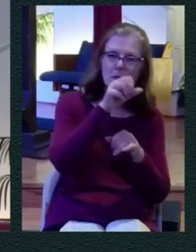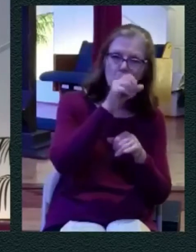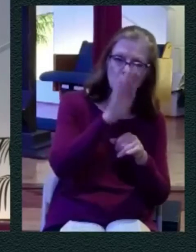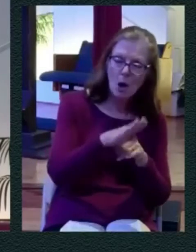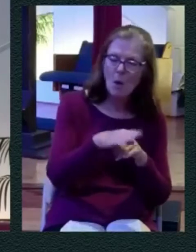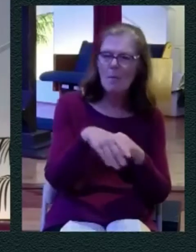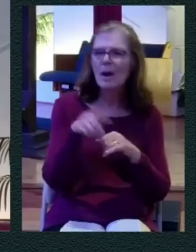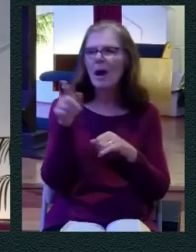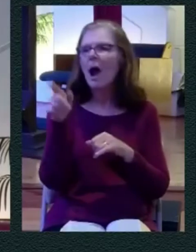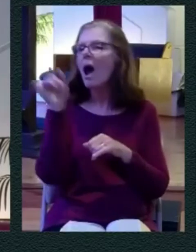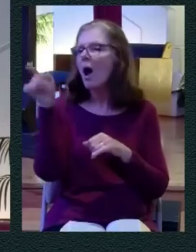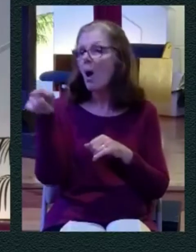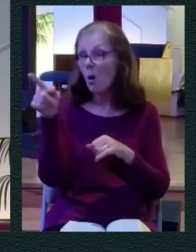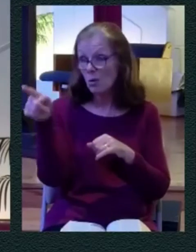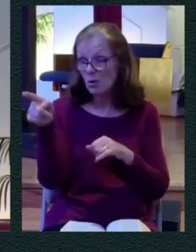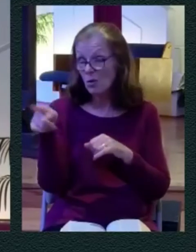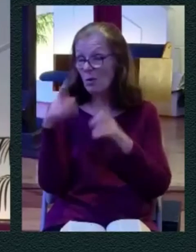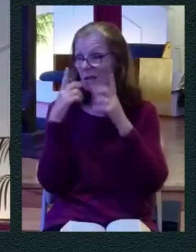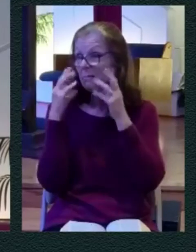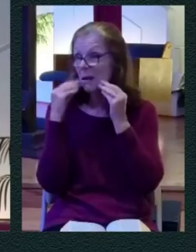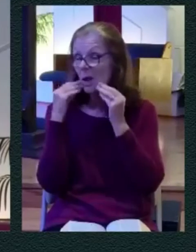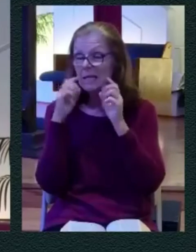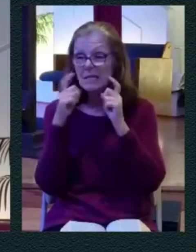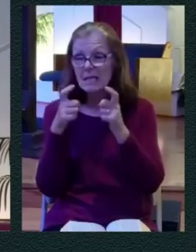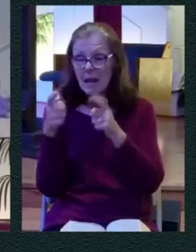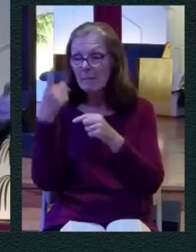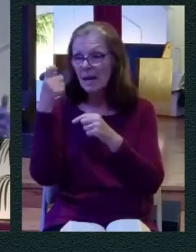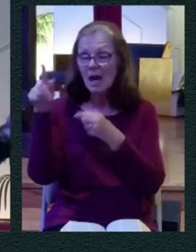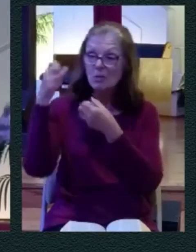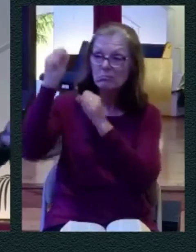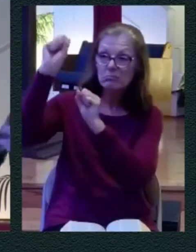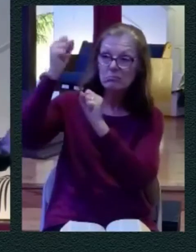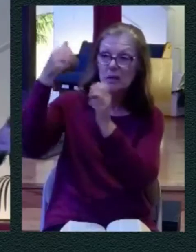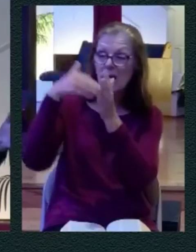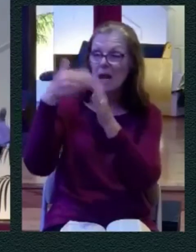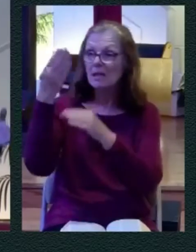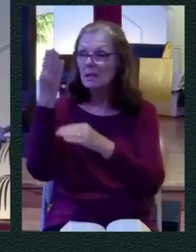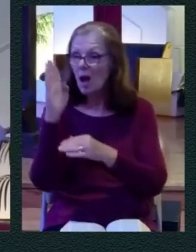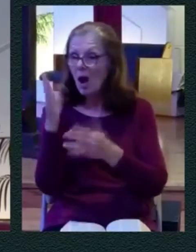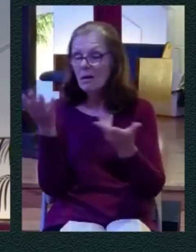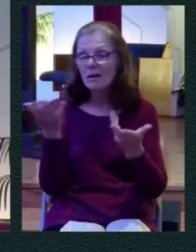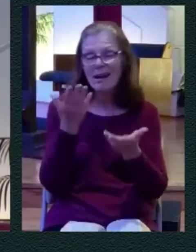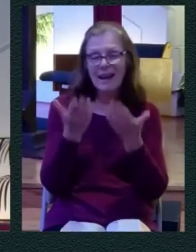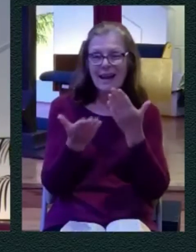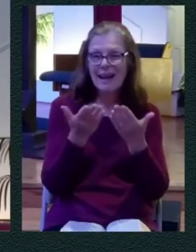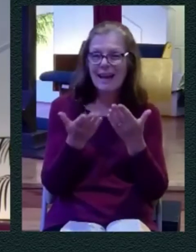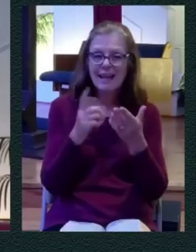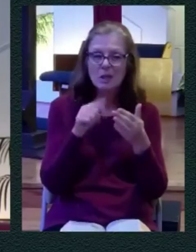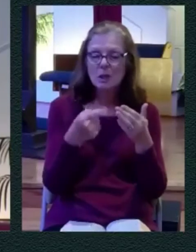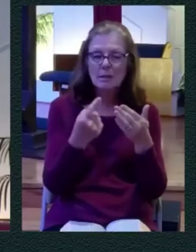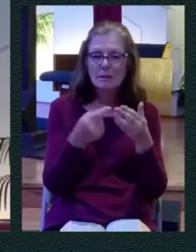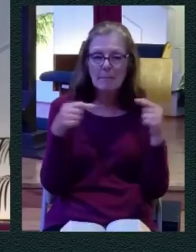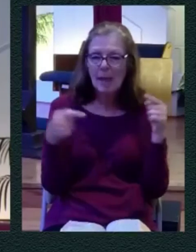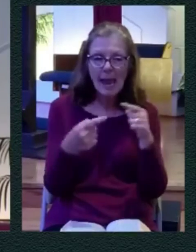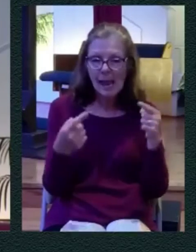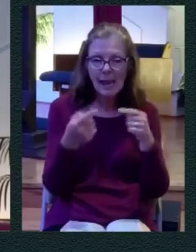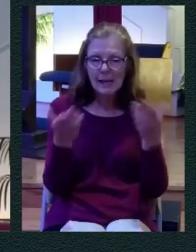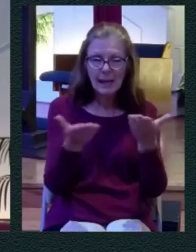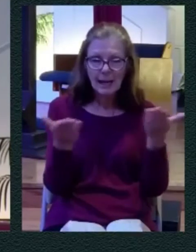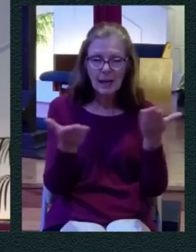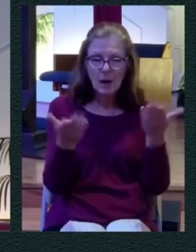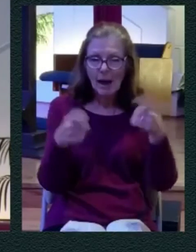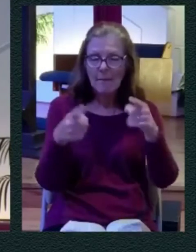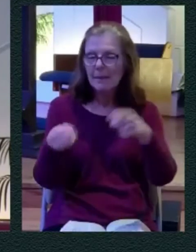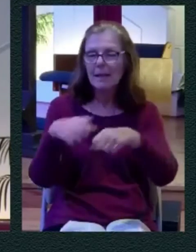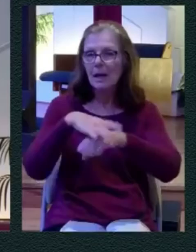rebellion, this is the covenant curses, or this is just the general pain of a fallen planet. They want to have it all divided up, neat and